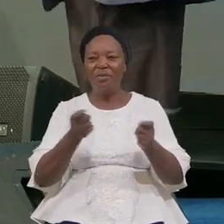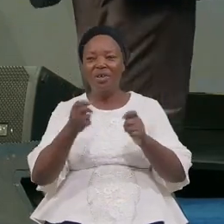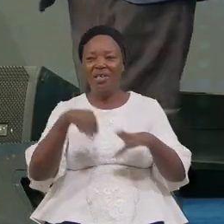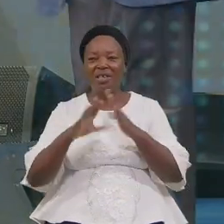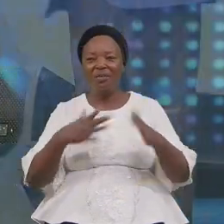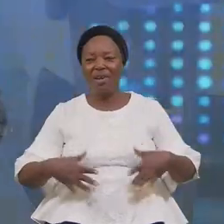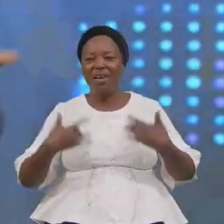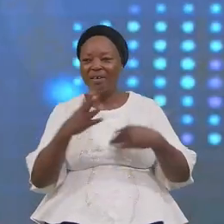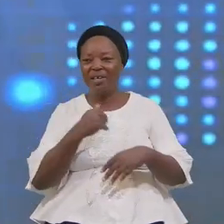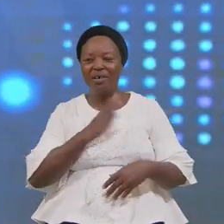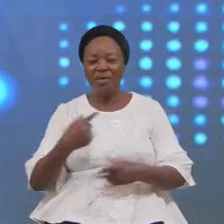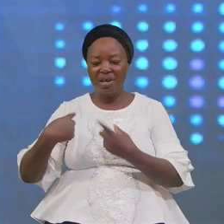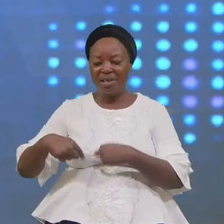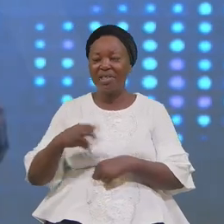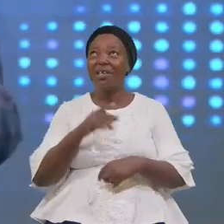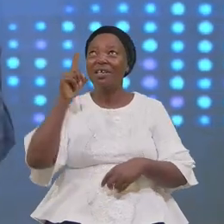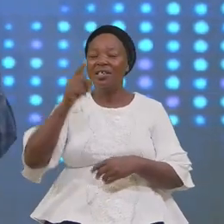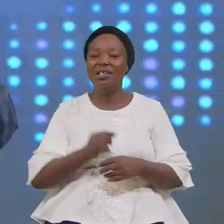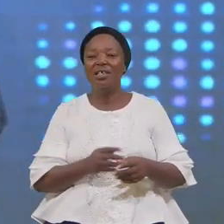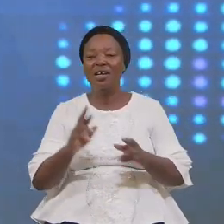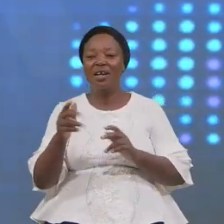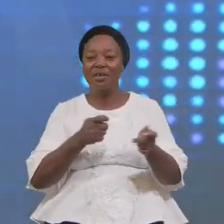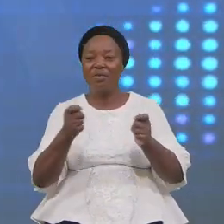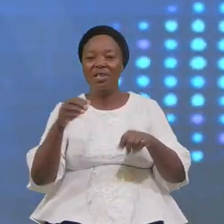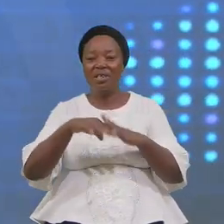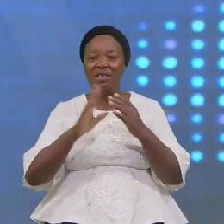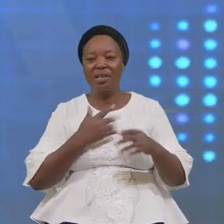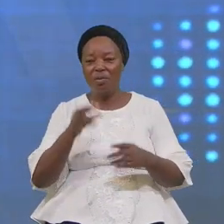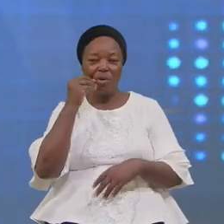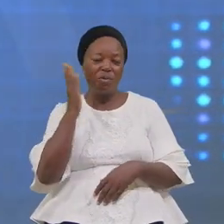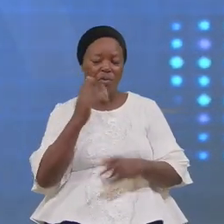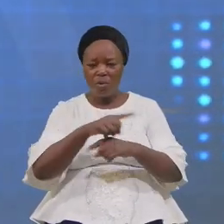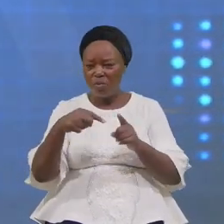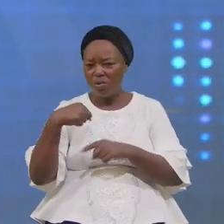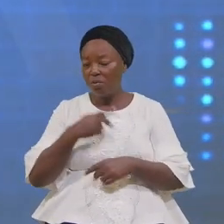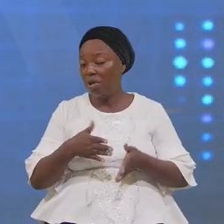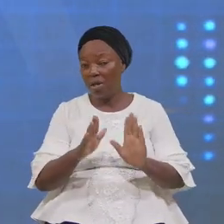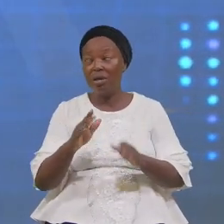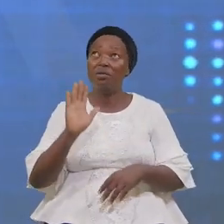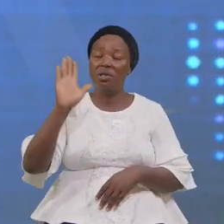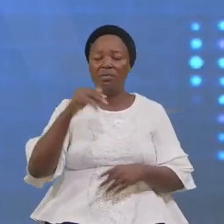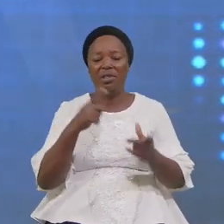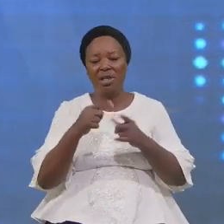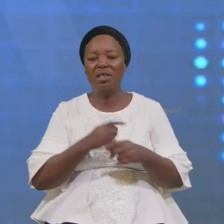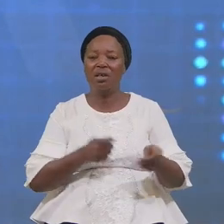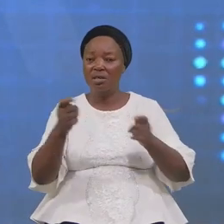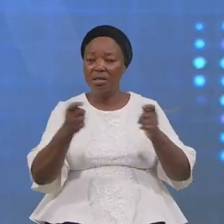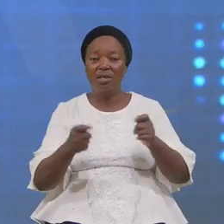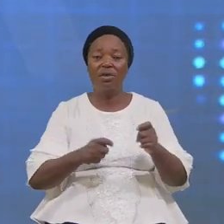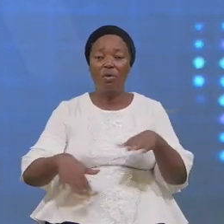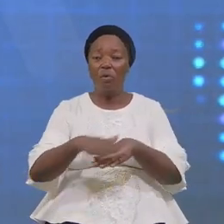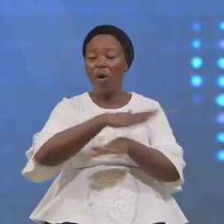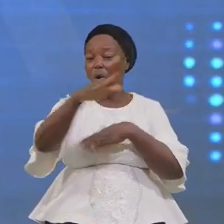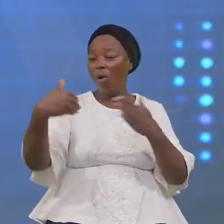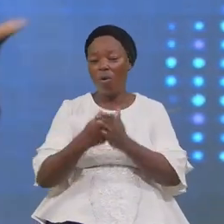He reigns in our home. When we allow him, he reigns over every circumstance in